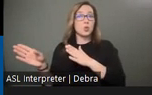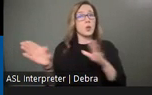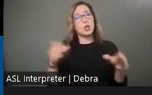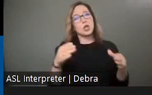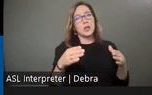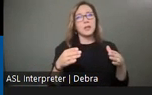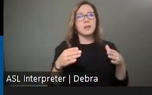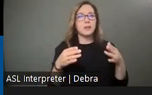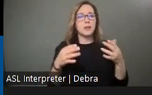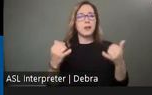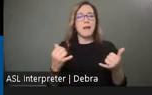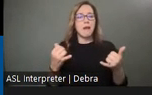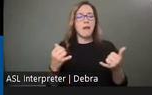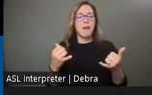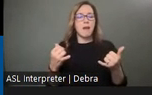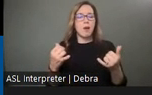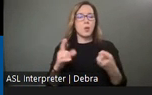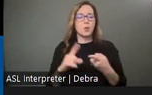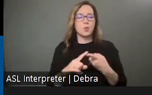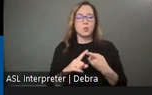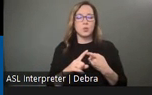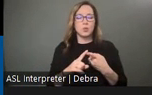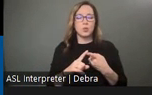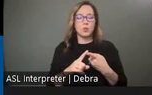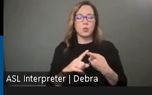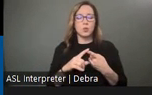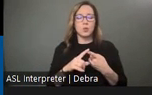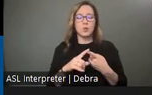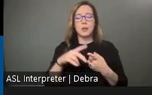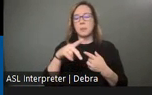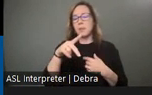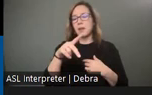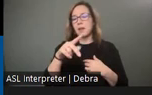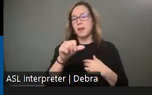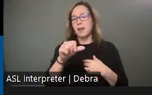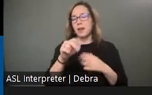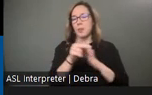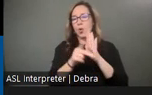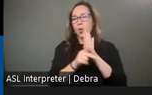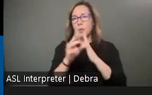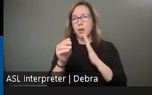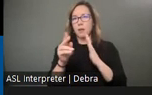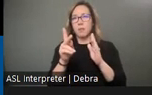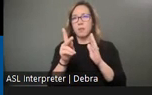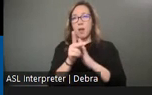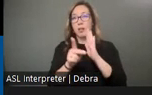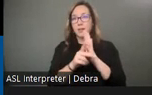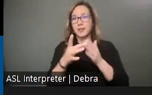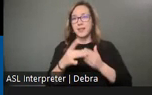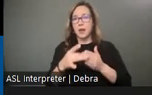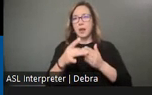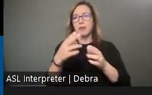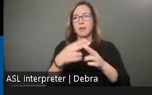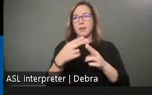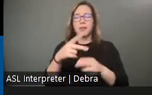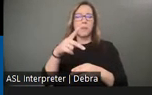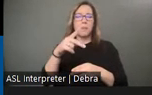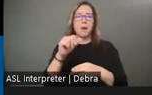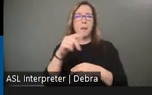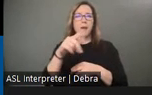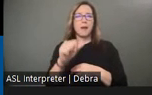the position in the PA program and policy guide, otherwise known as the Papa G. We're currently